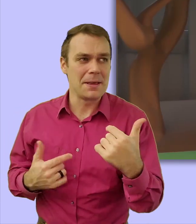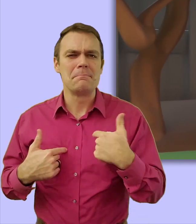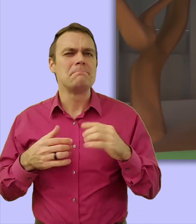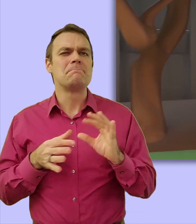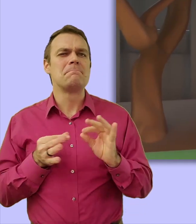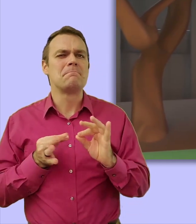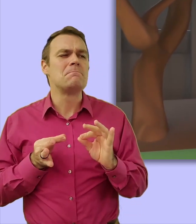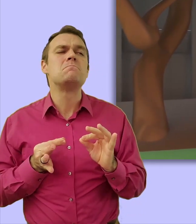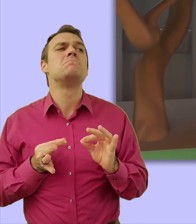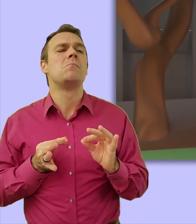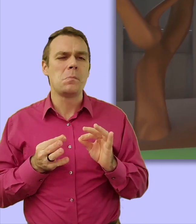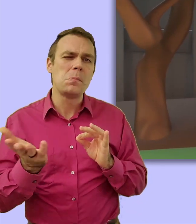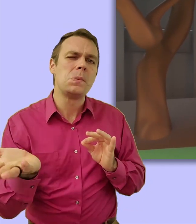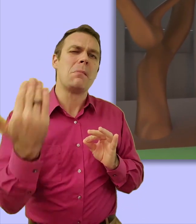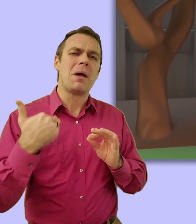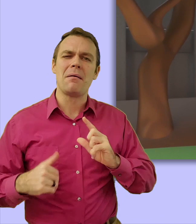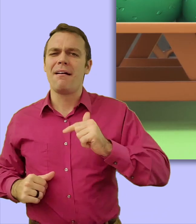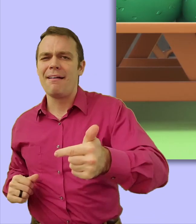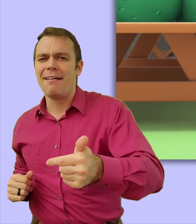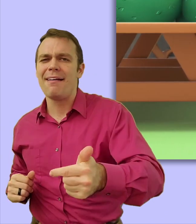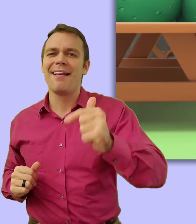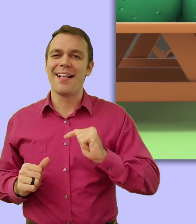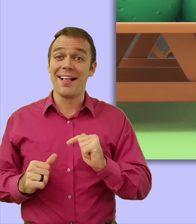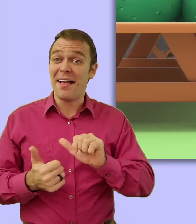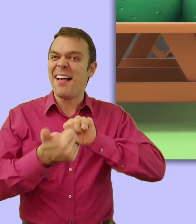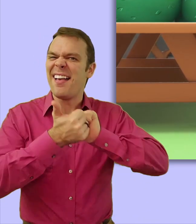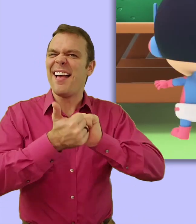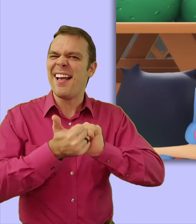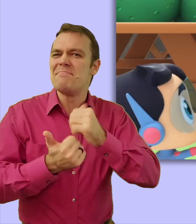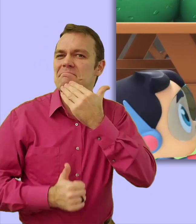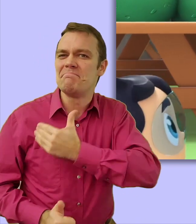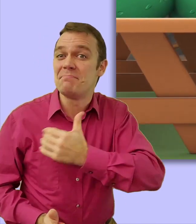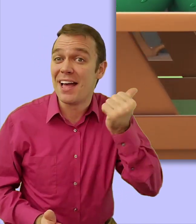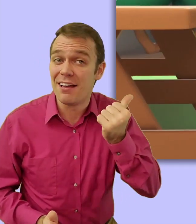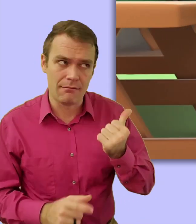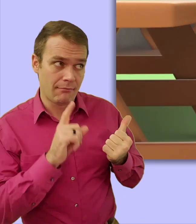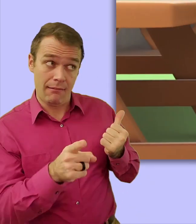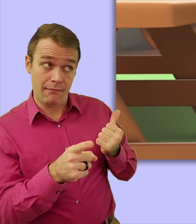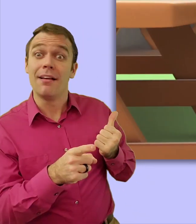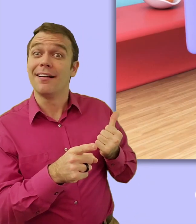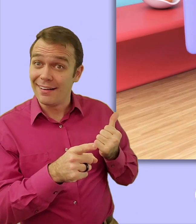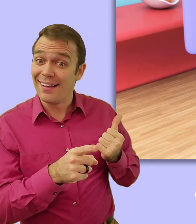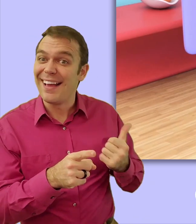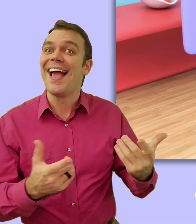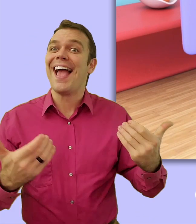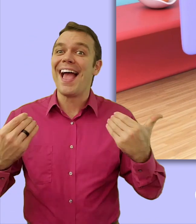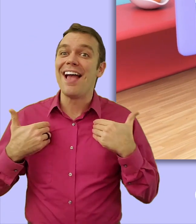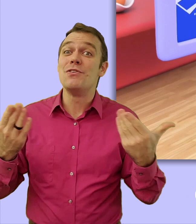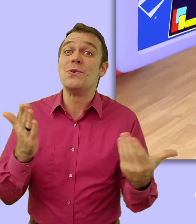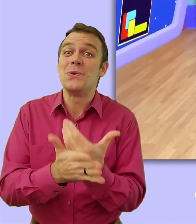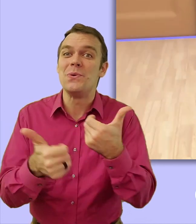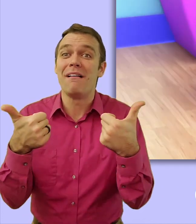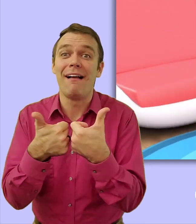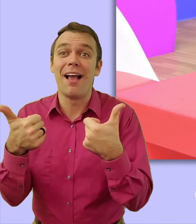So I say, hey, let's take turns, 'cause I'd rather share it with you. Really? Got a